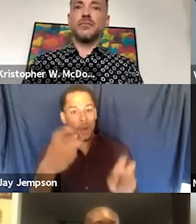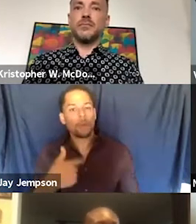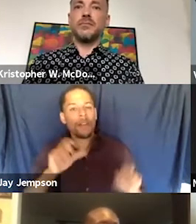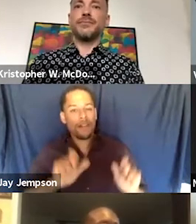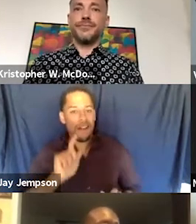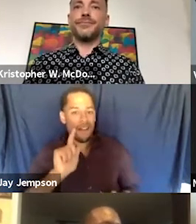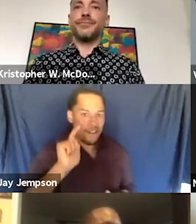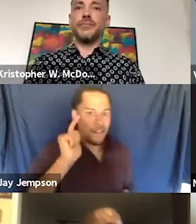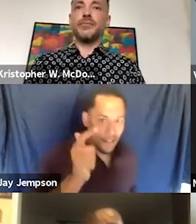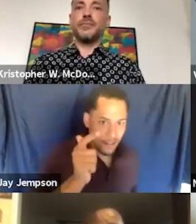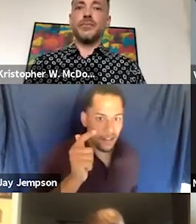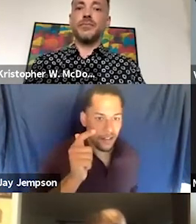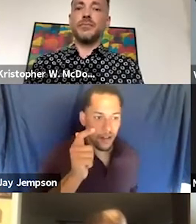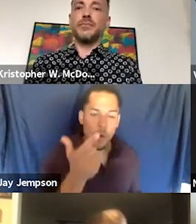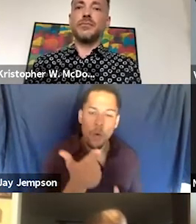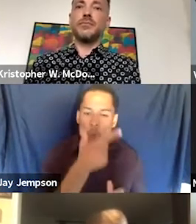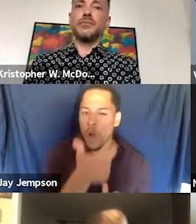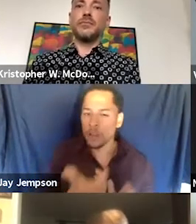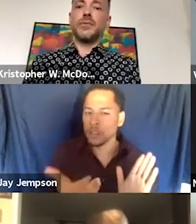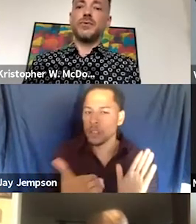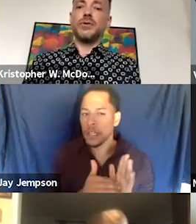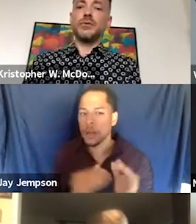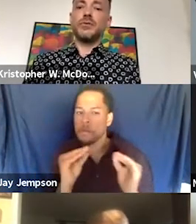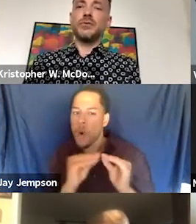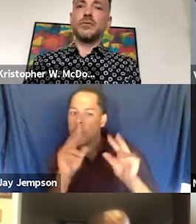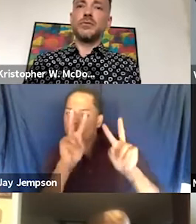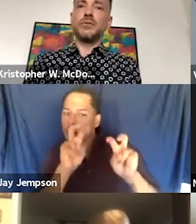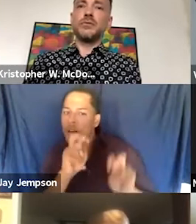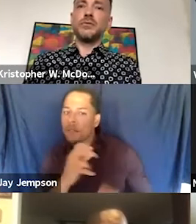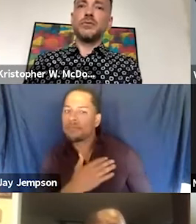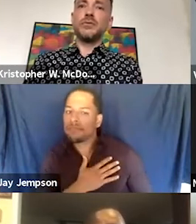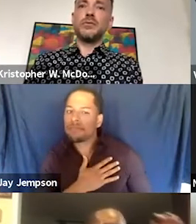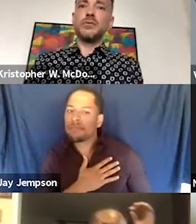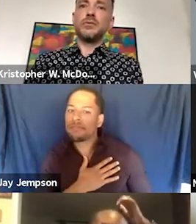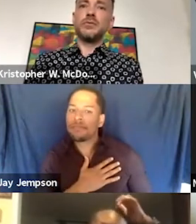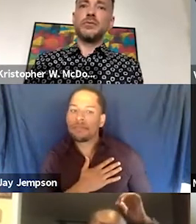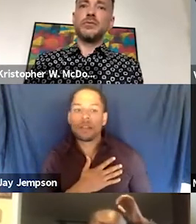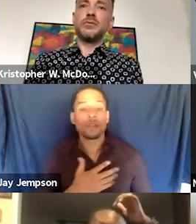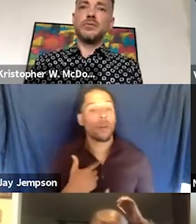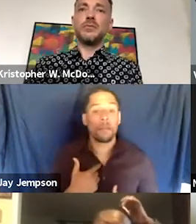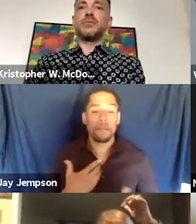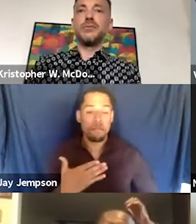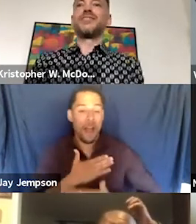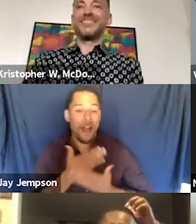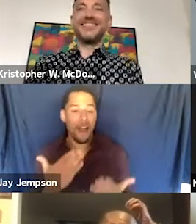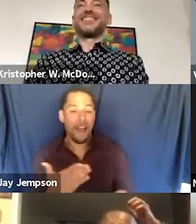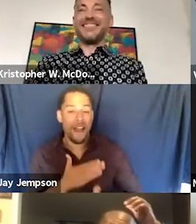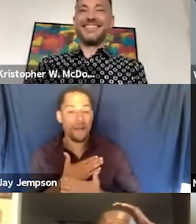and the collaborators put into all of this. But yeah, I'm so glad that we're back in community again. That's